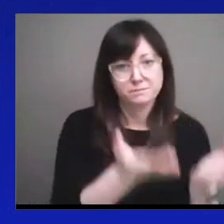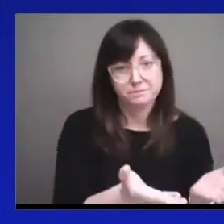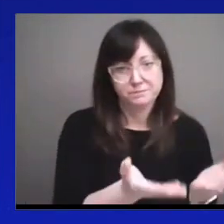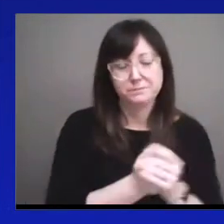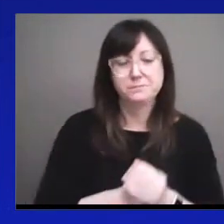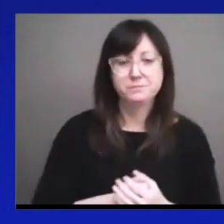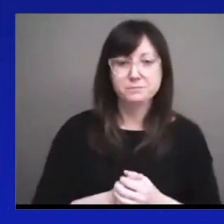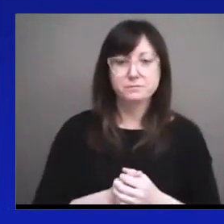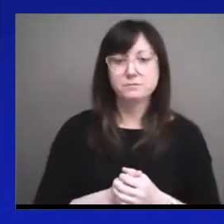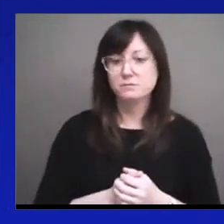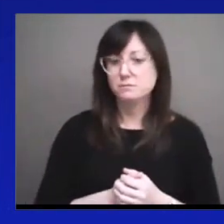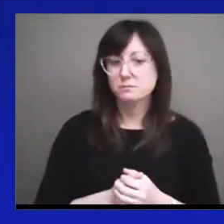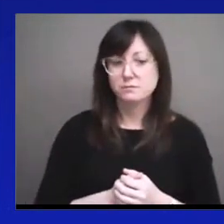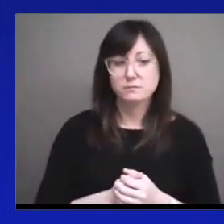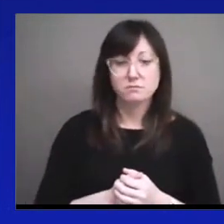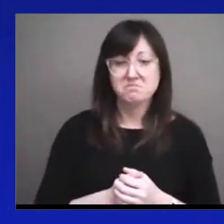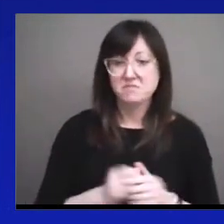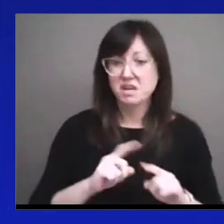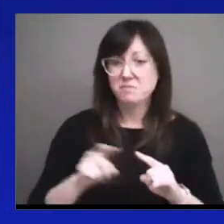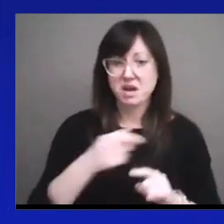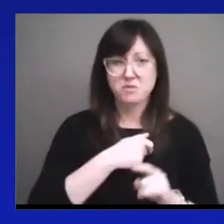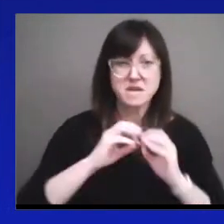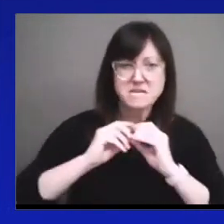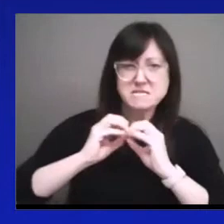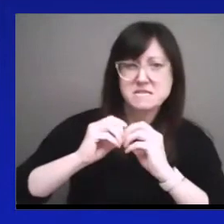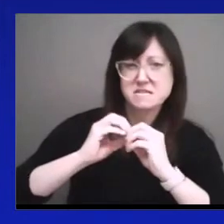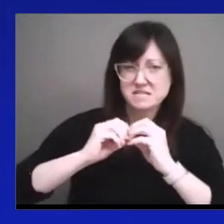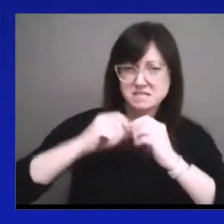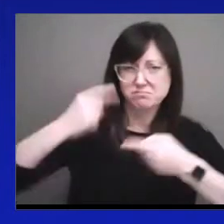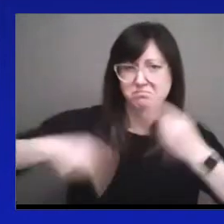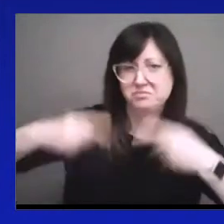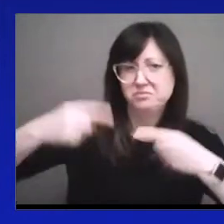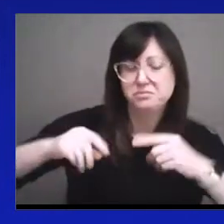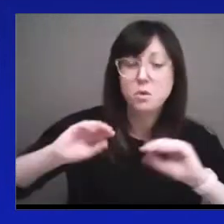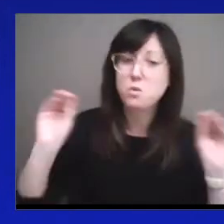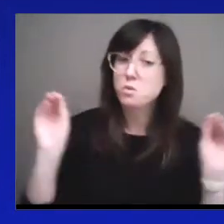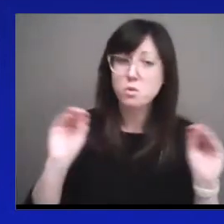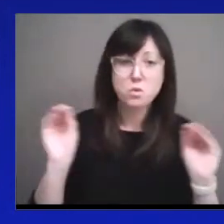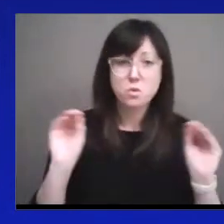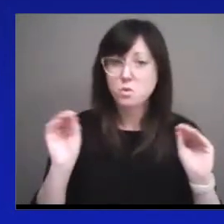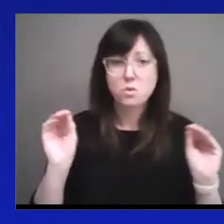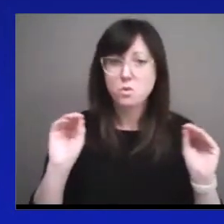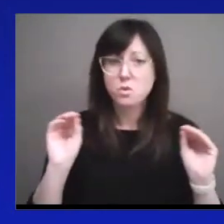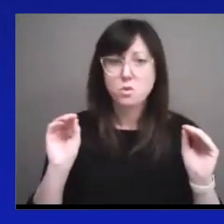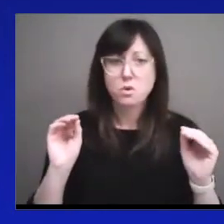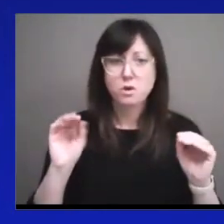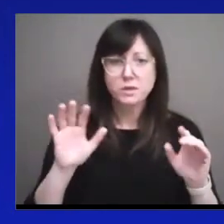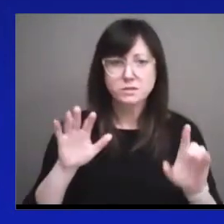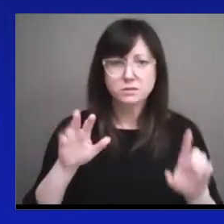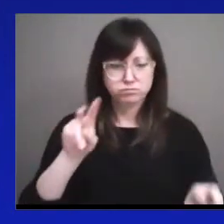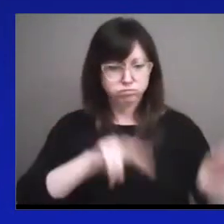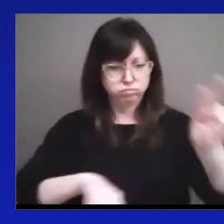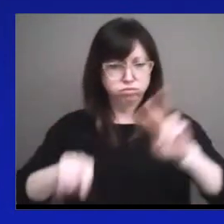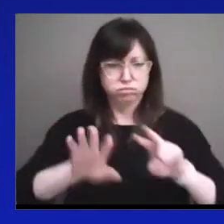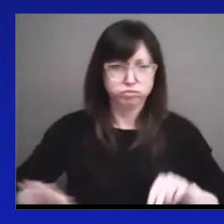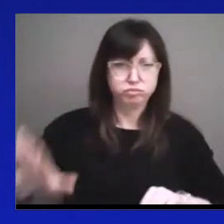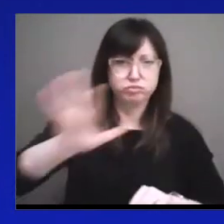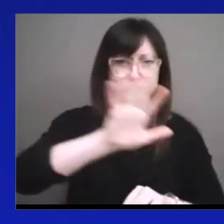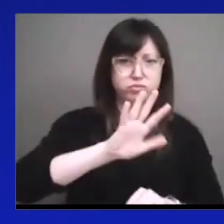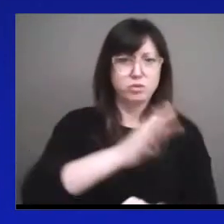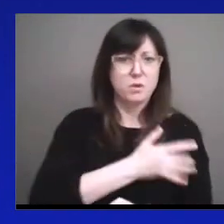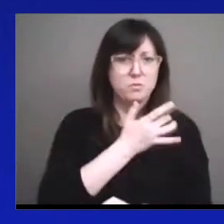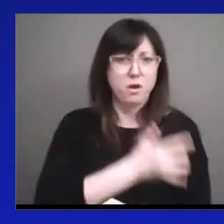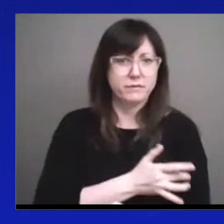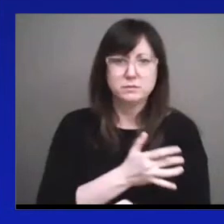There's no fighting, no squabbling, no negotiation going on. We're looking provincially at what we